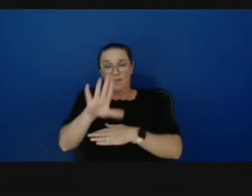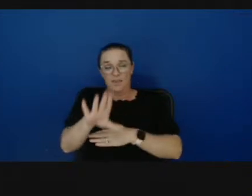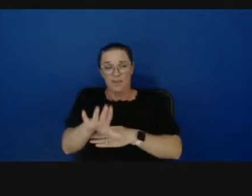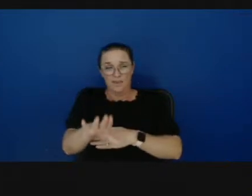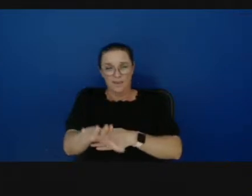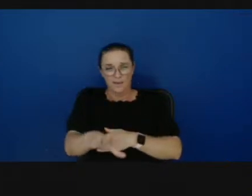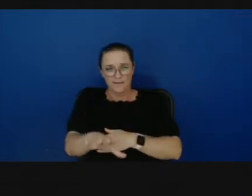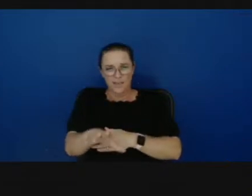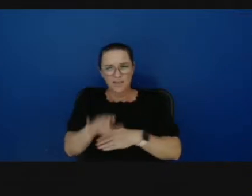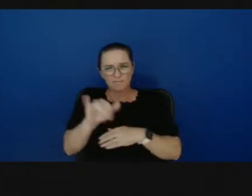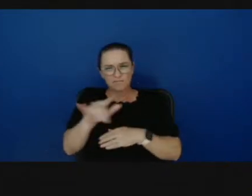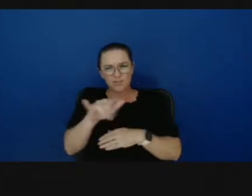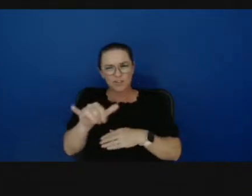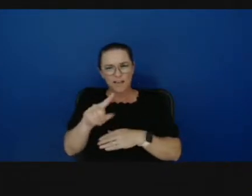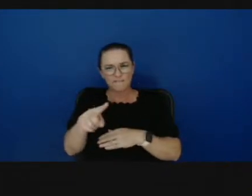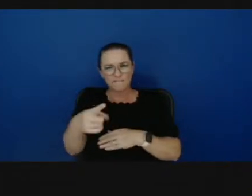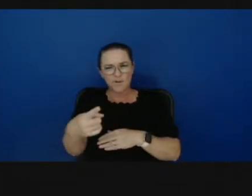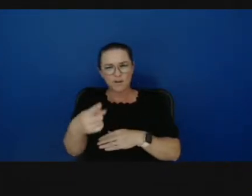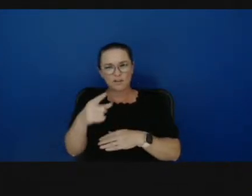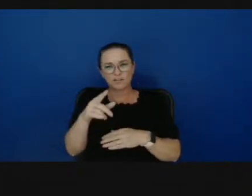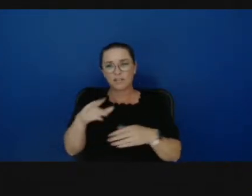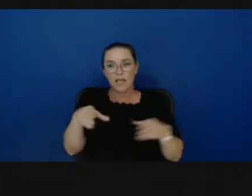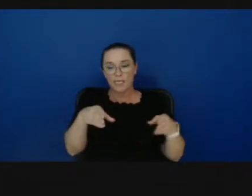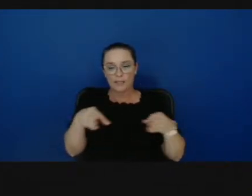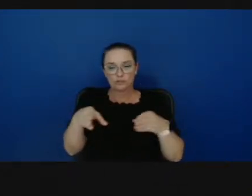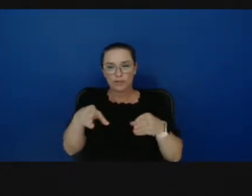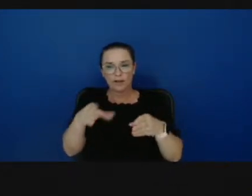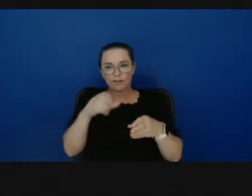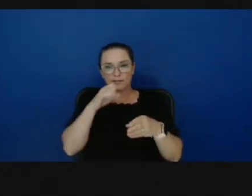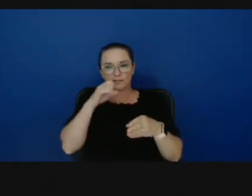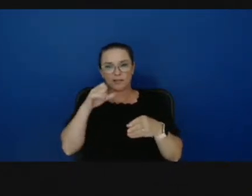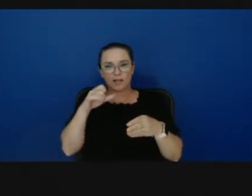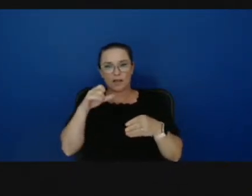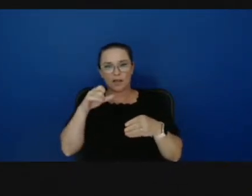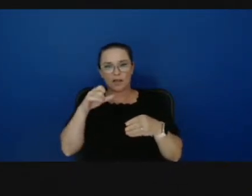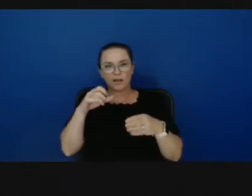to see that this lava channel is no longer feeding into this